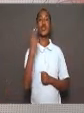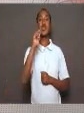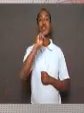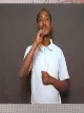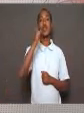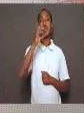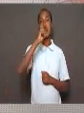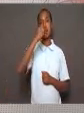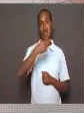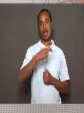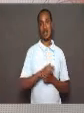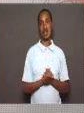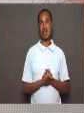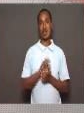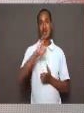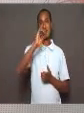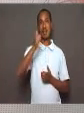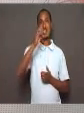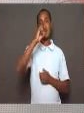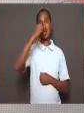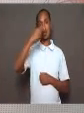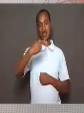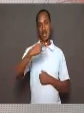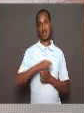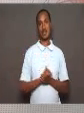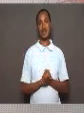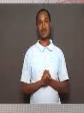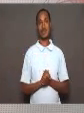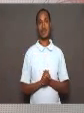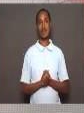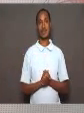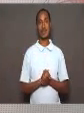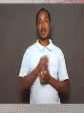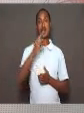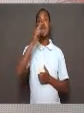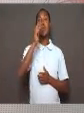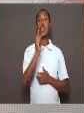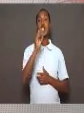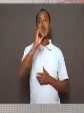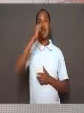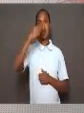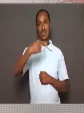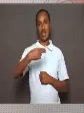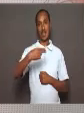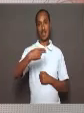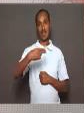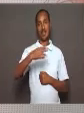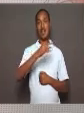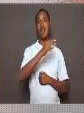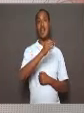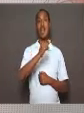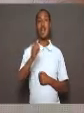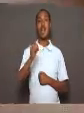sodium hydroxide, calcium hydroxide, potassium hydroxide,